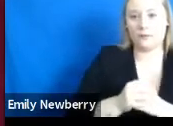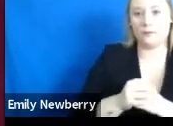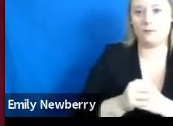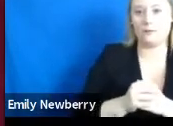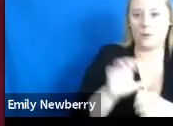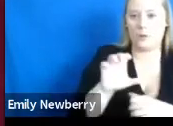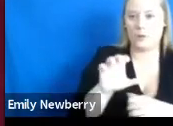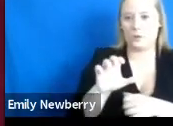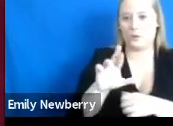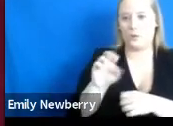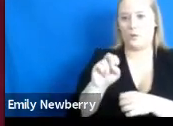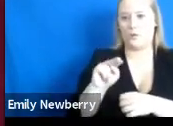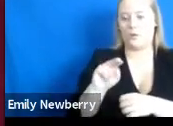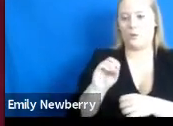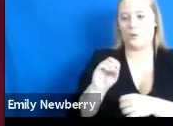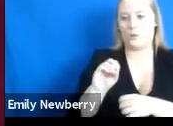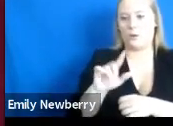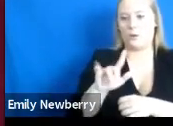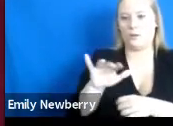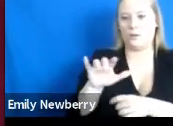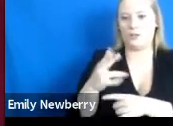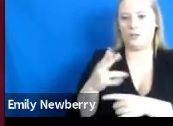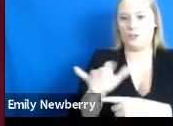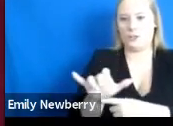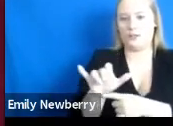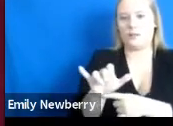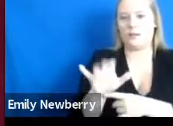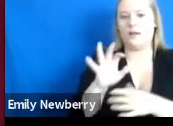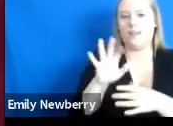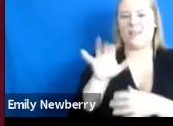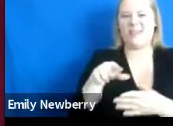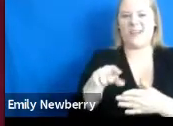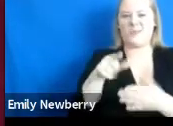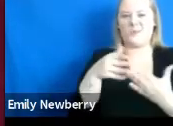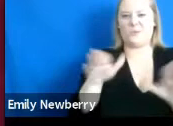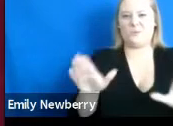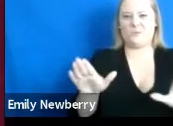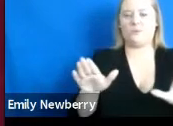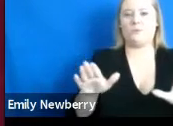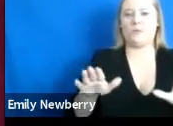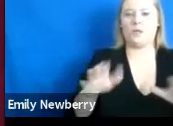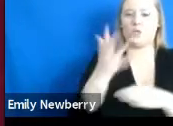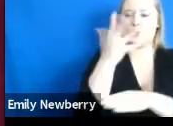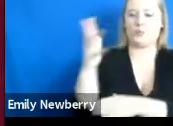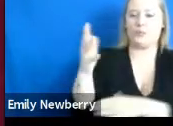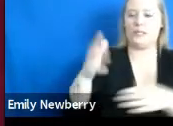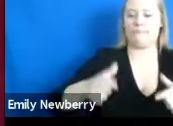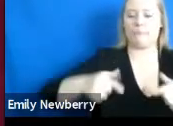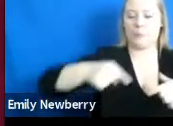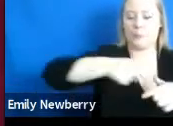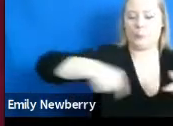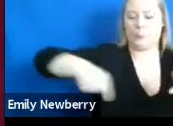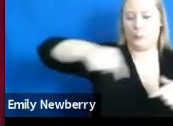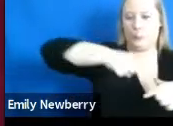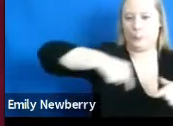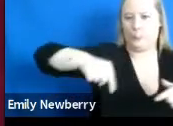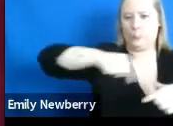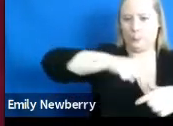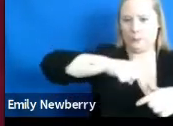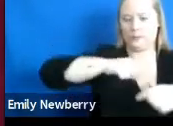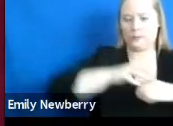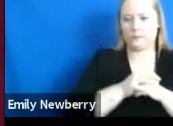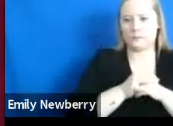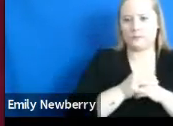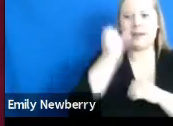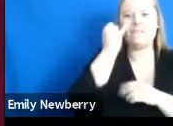of you know, dendrochronology is basically just tree ring dating. And in the tree rings, if you go back